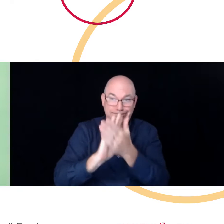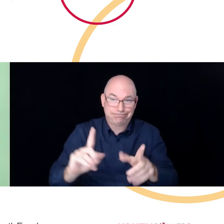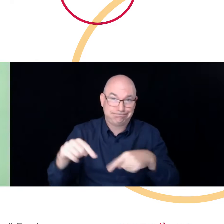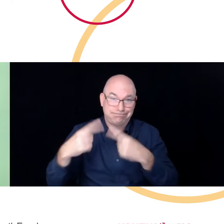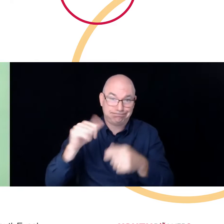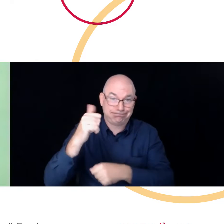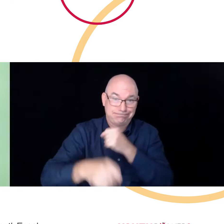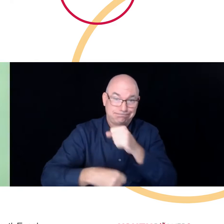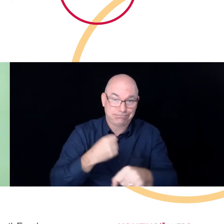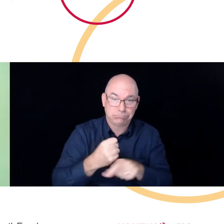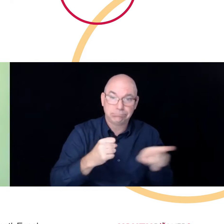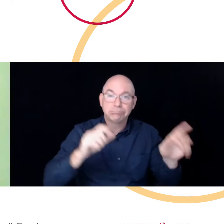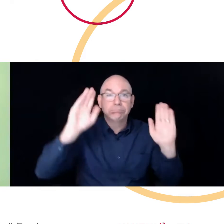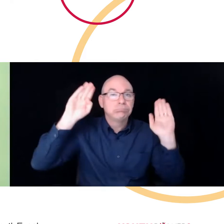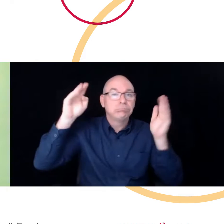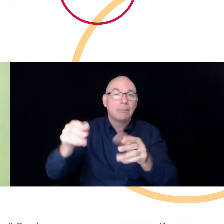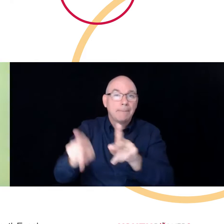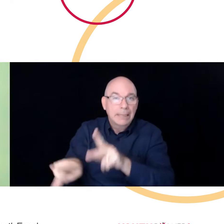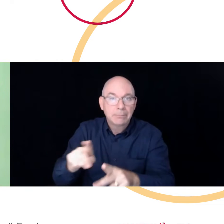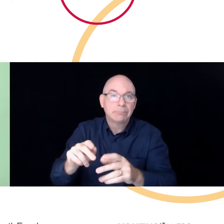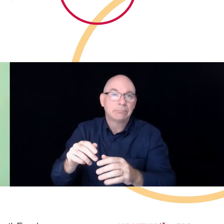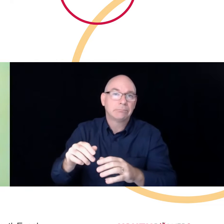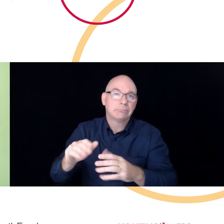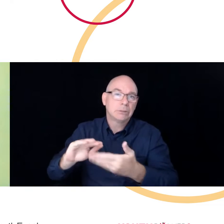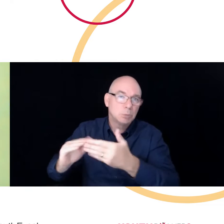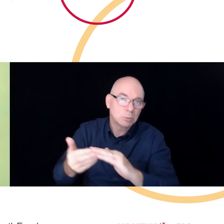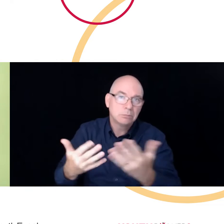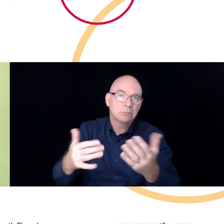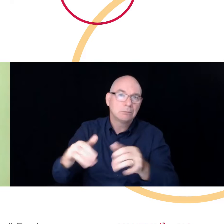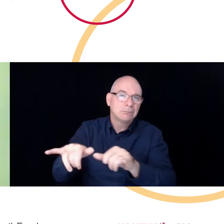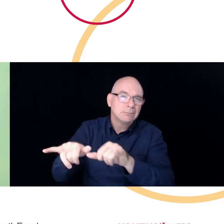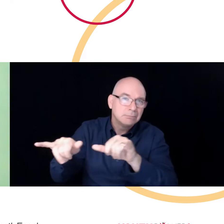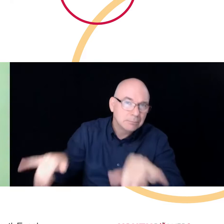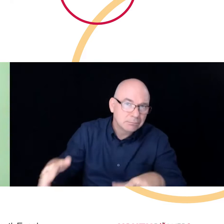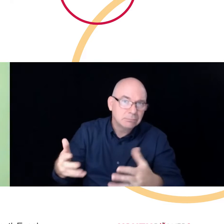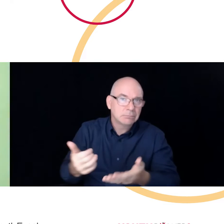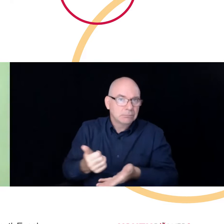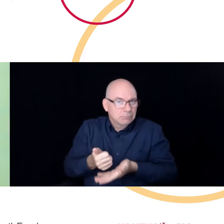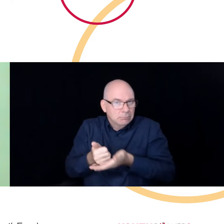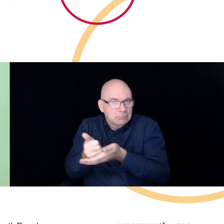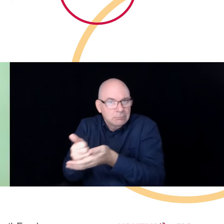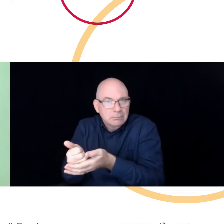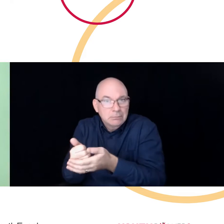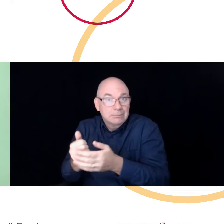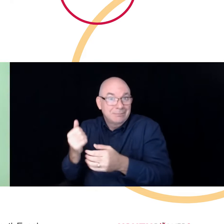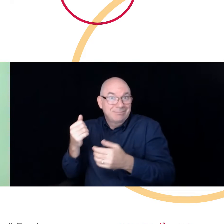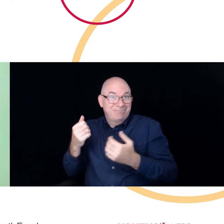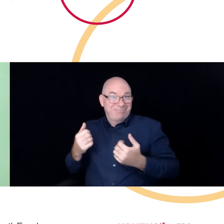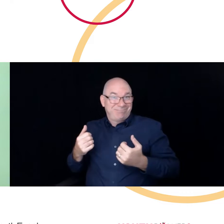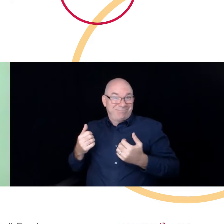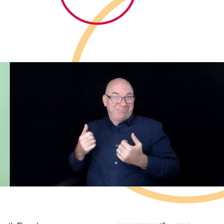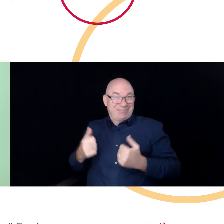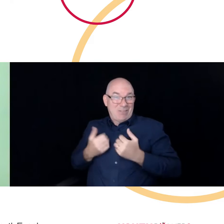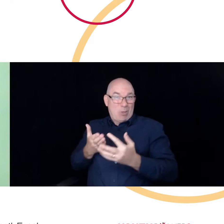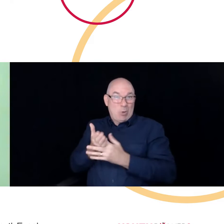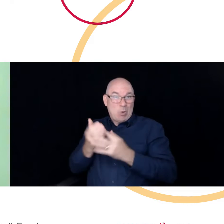aims to support individuals, communities, and systems to cope with the psychological ramifications of living in